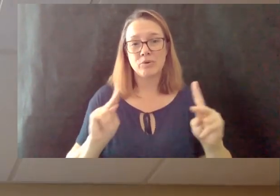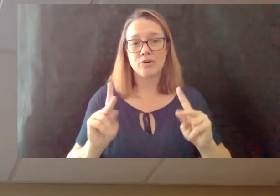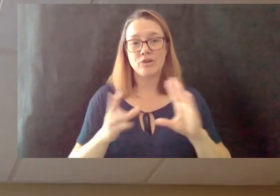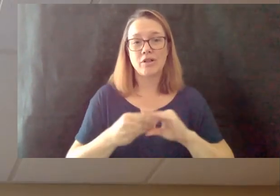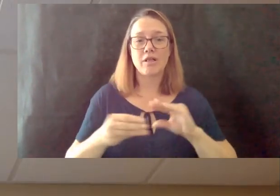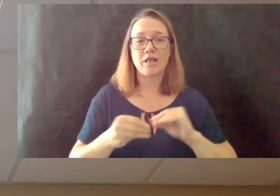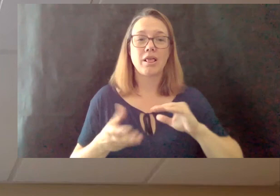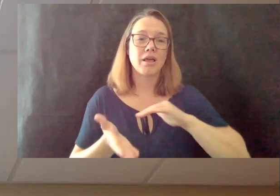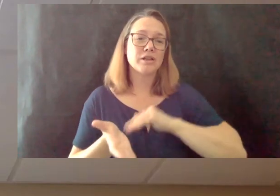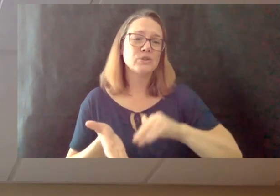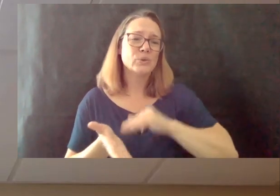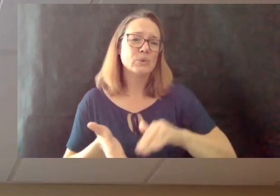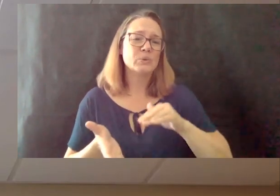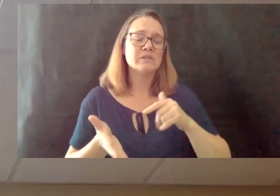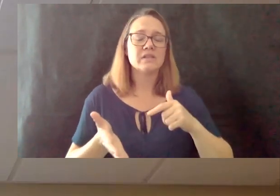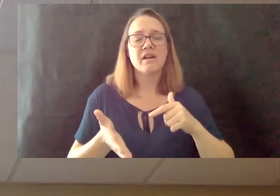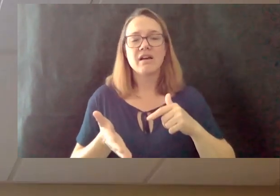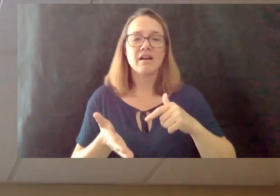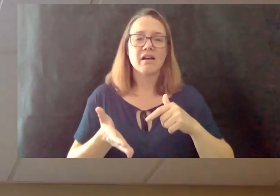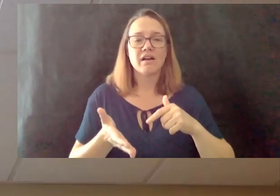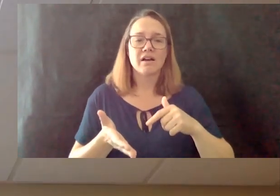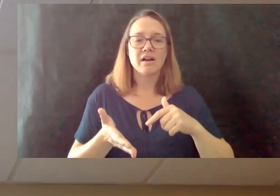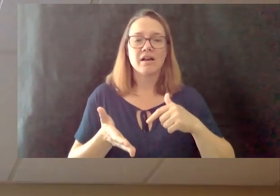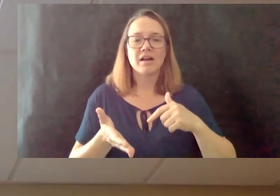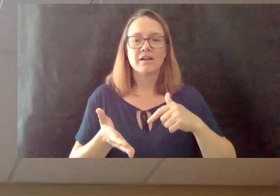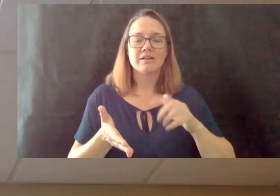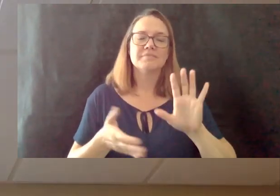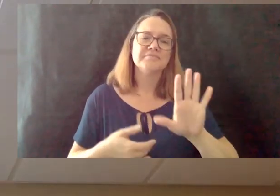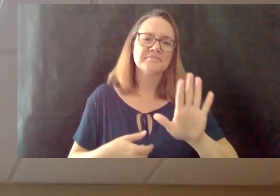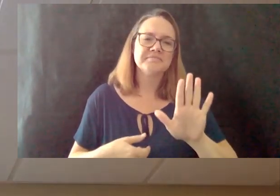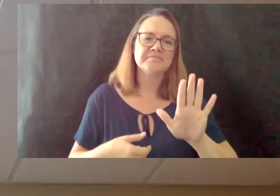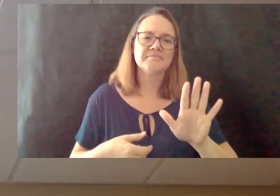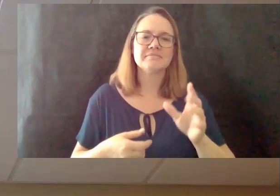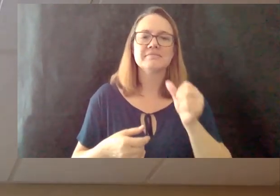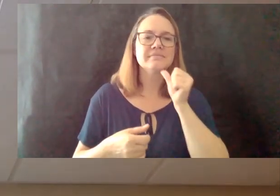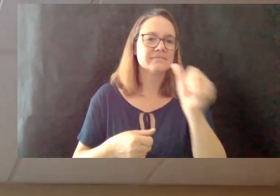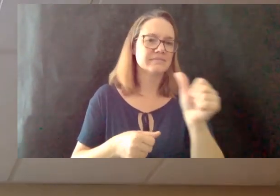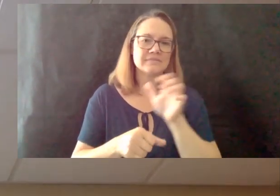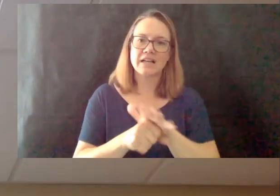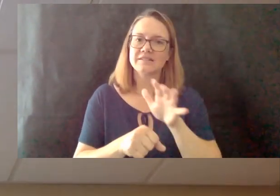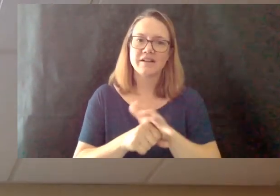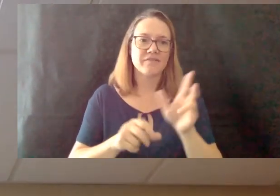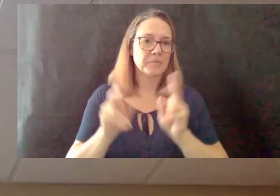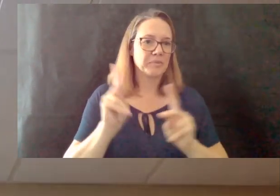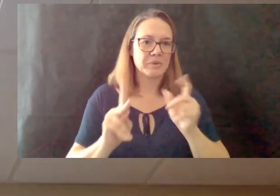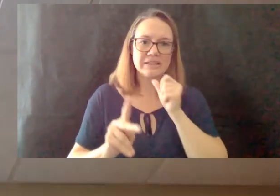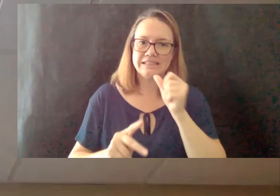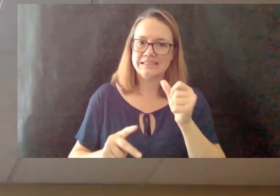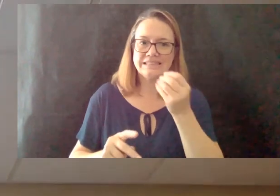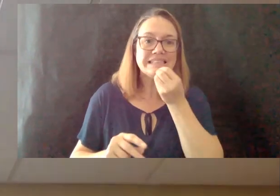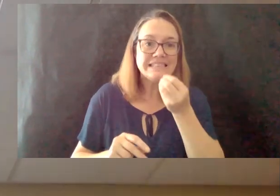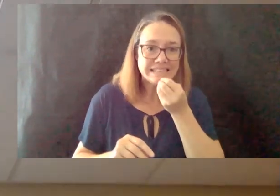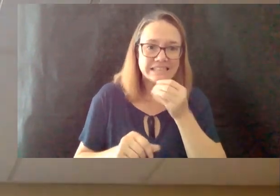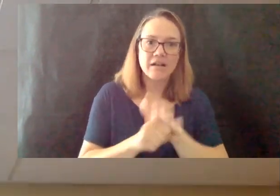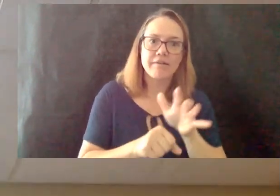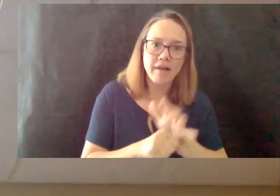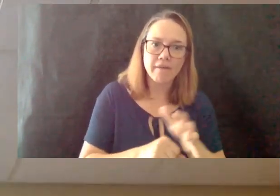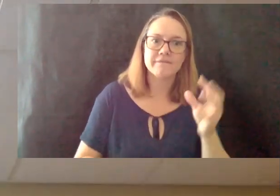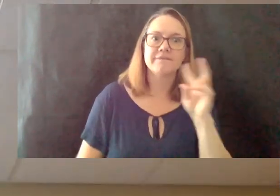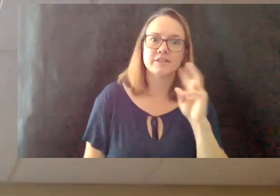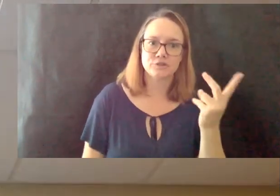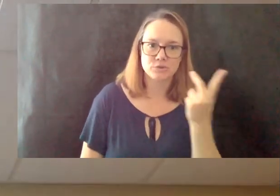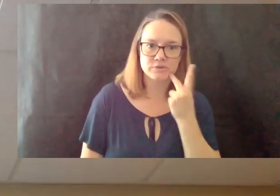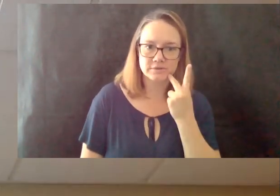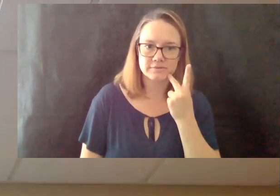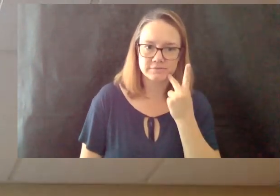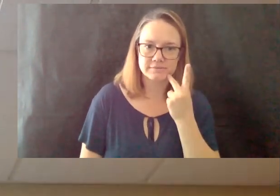I hear a lot of excuses from people that, first of all, not enough people are eating enough vegetables.